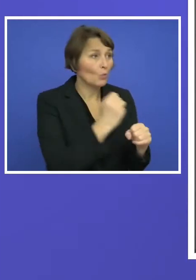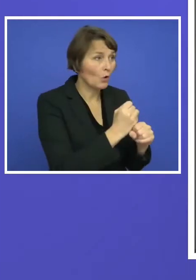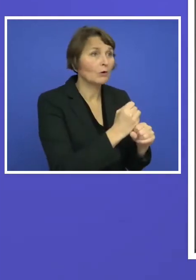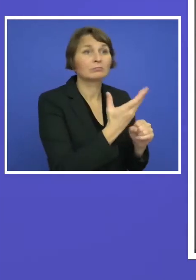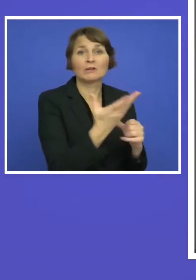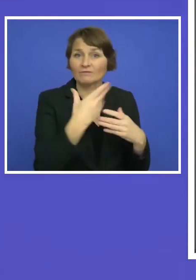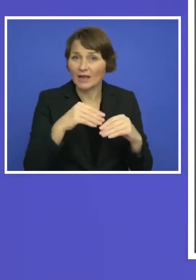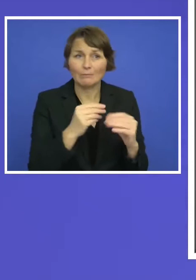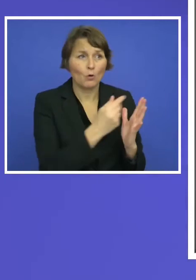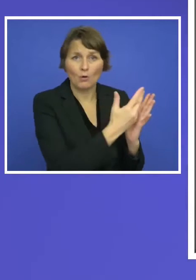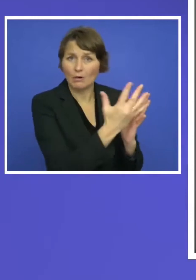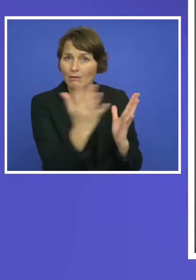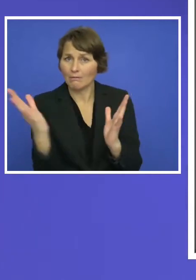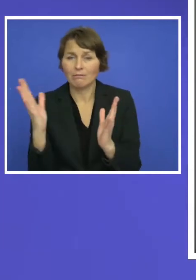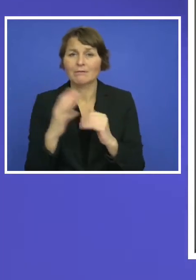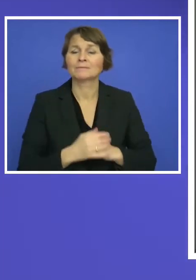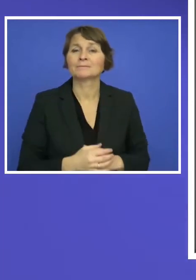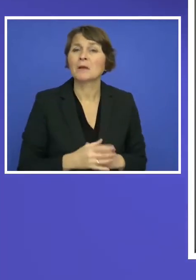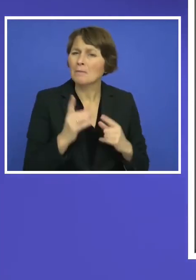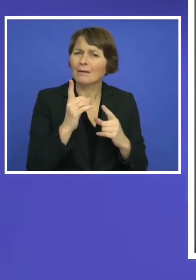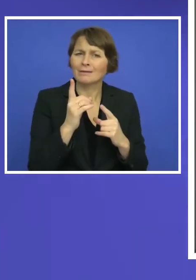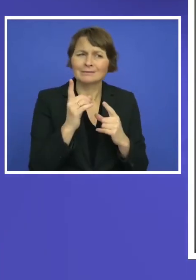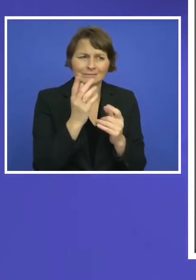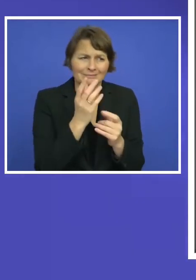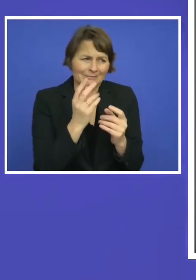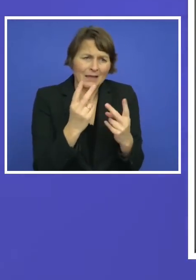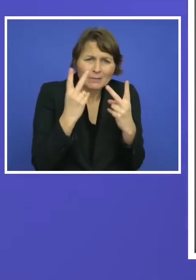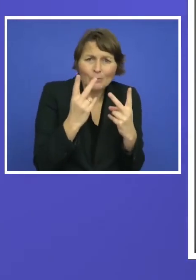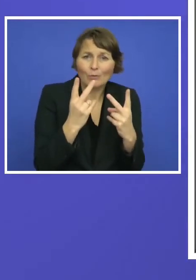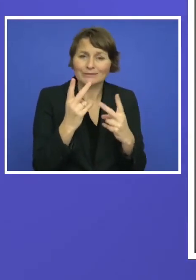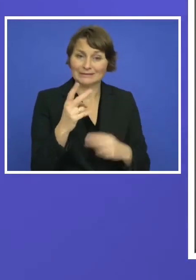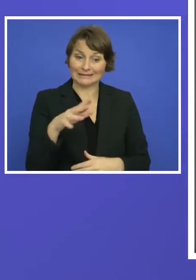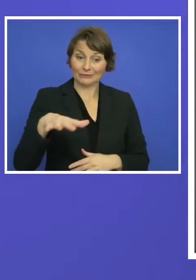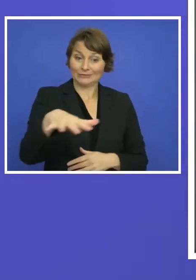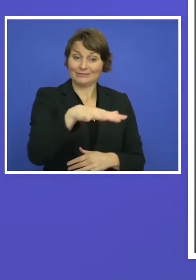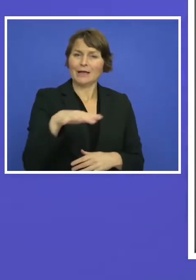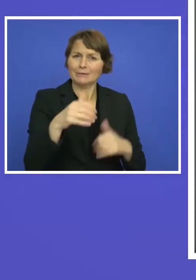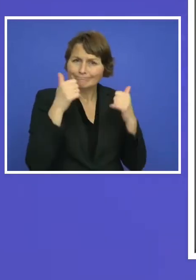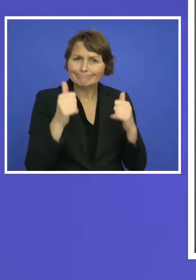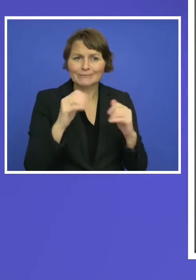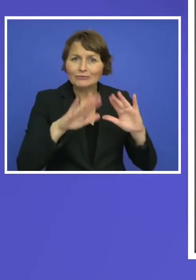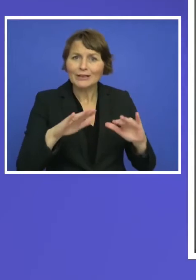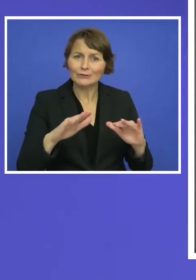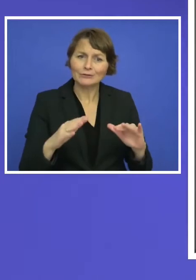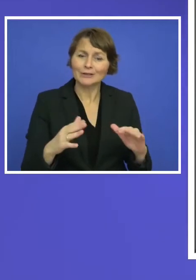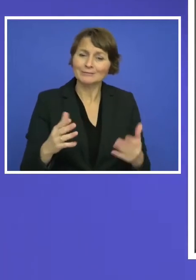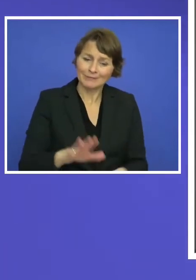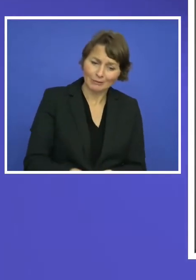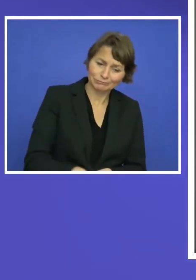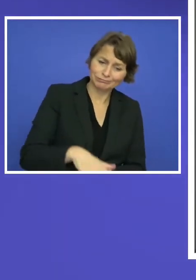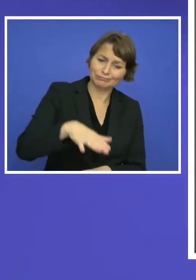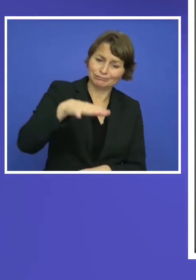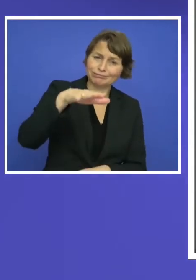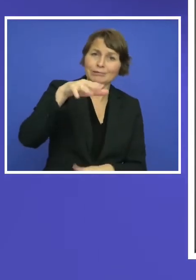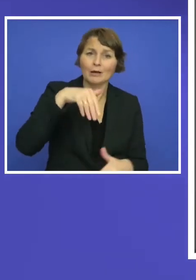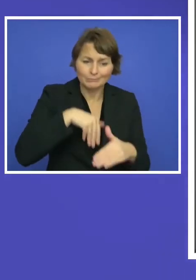for sustainable societies that there are children, so that's why it's important that women has the possibility then. But then